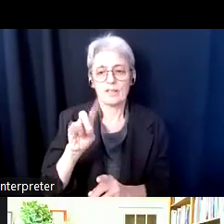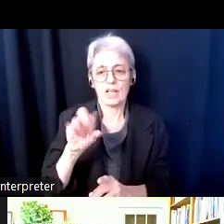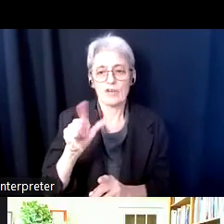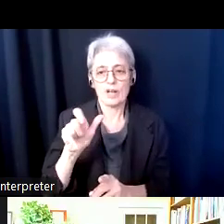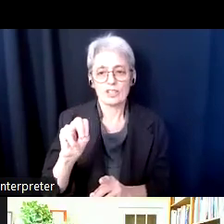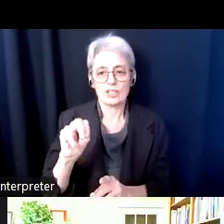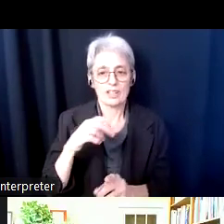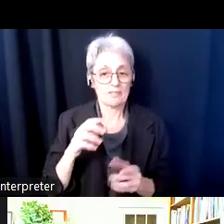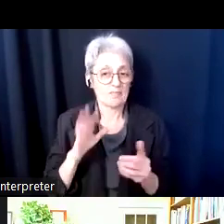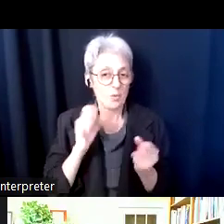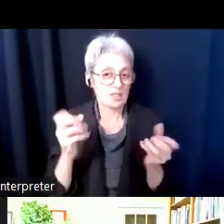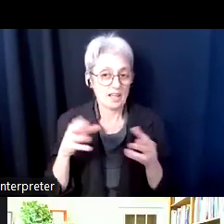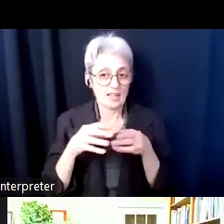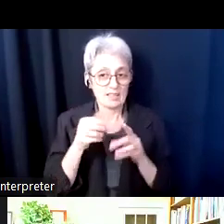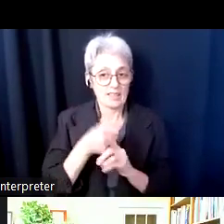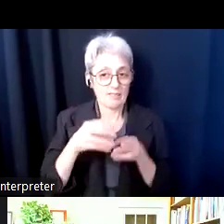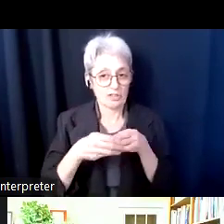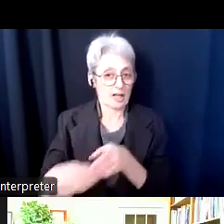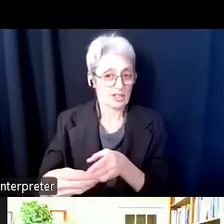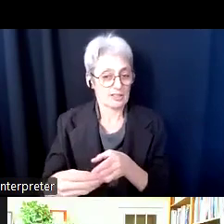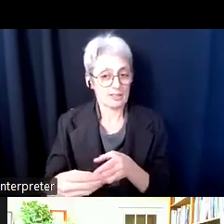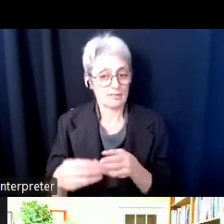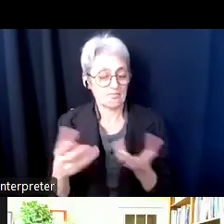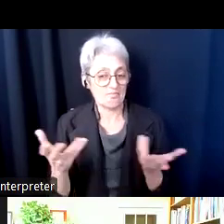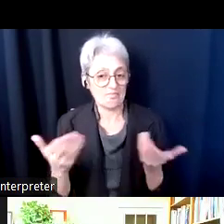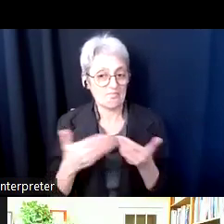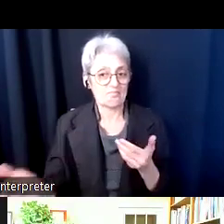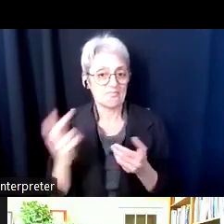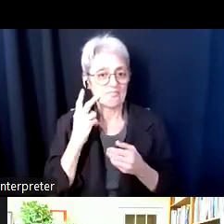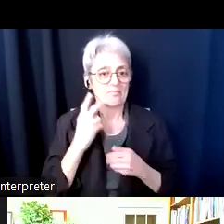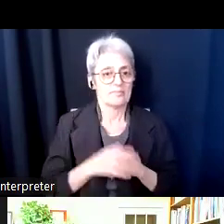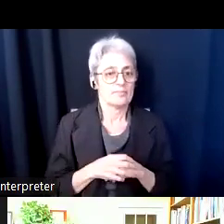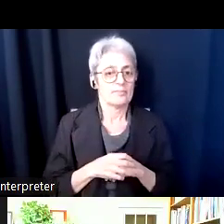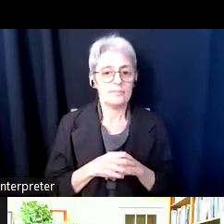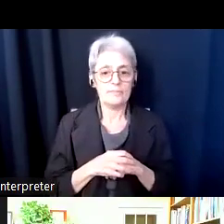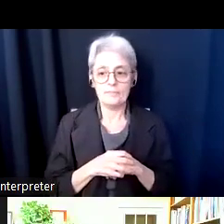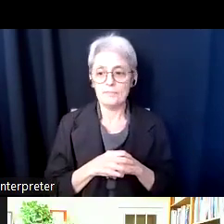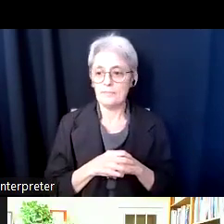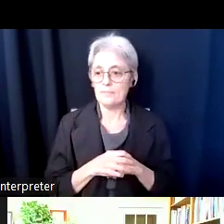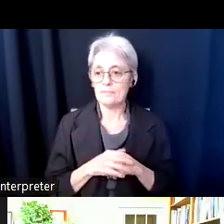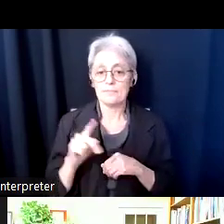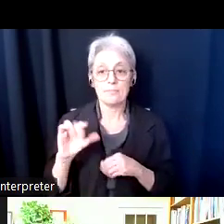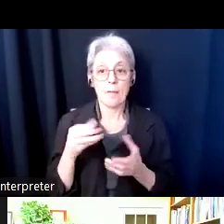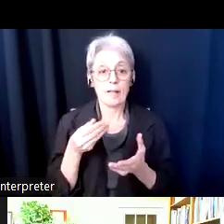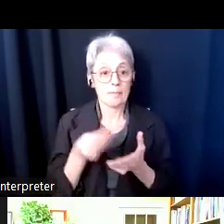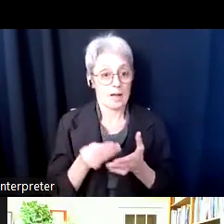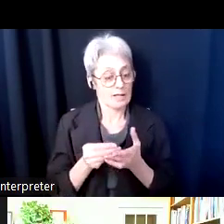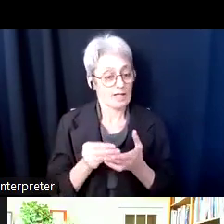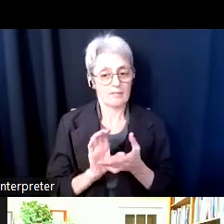in the traditional model, which I assume you're all pretty familiar with, the public money goes directly to the